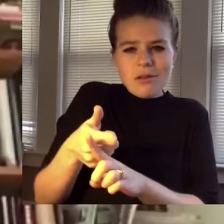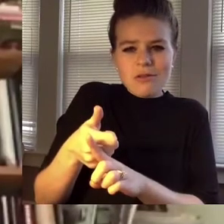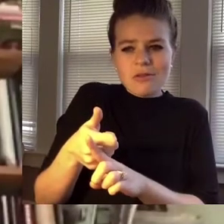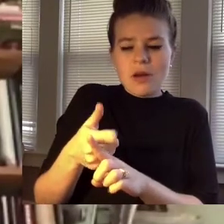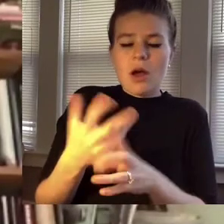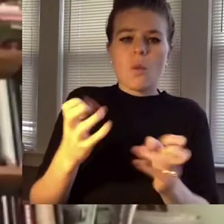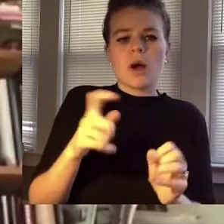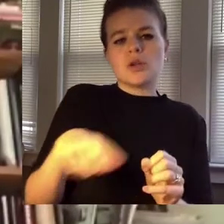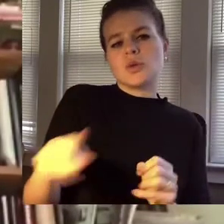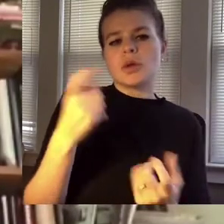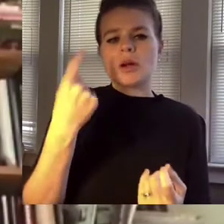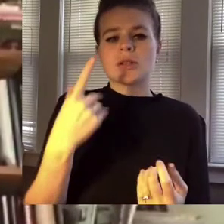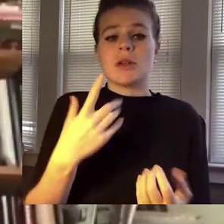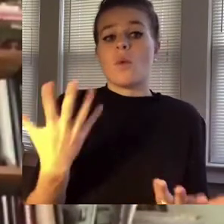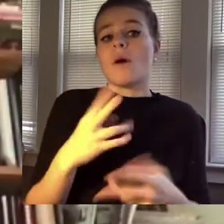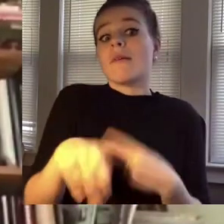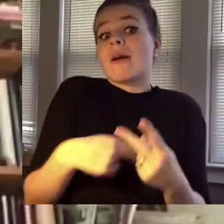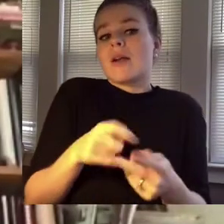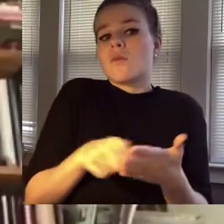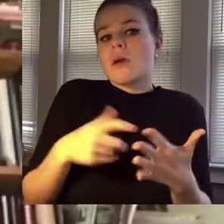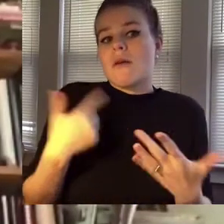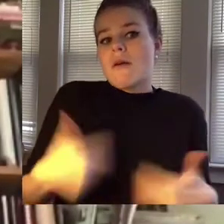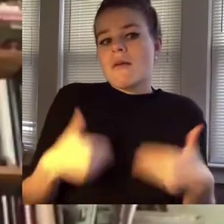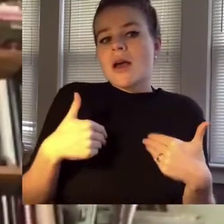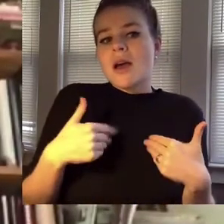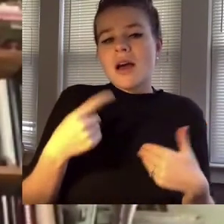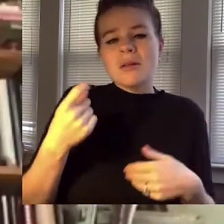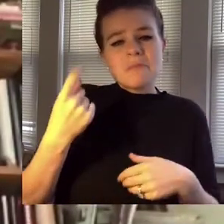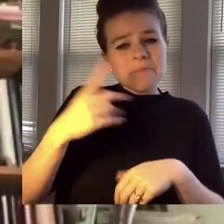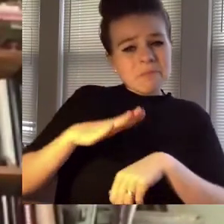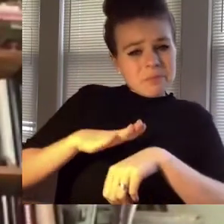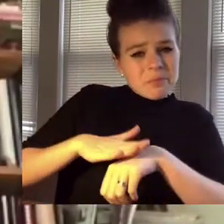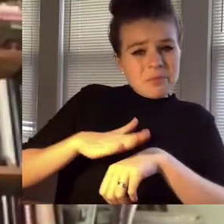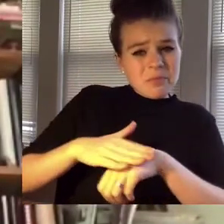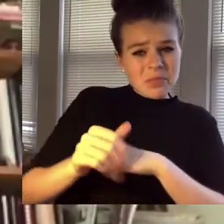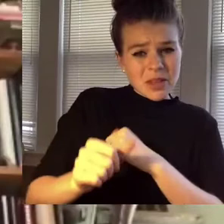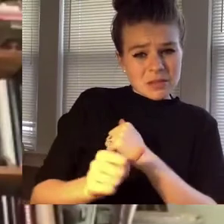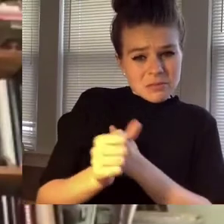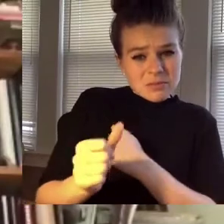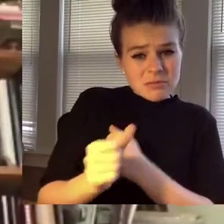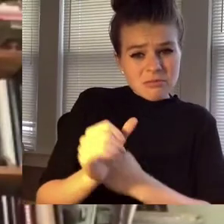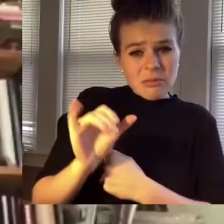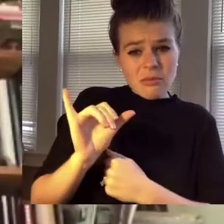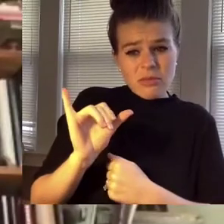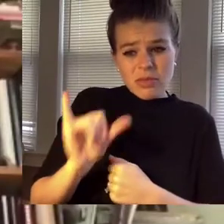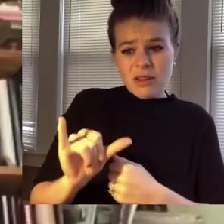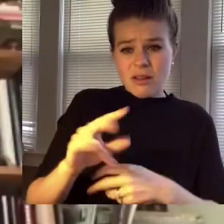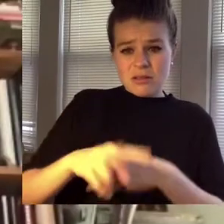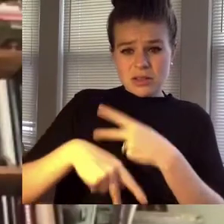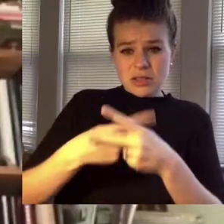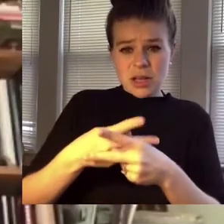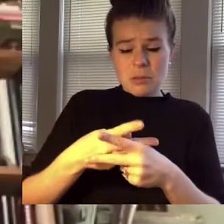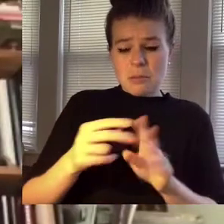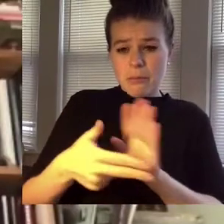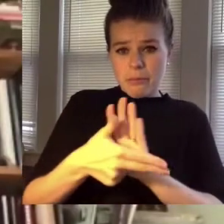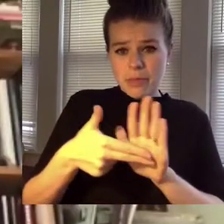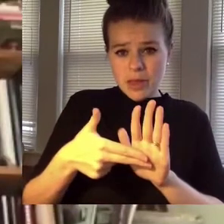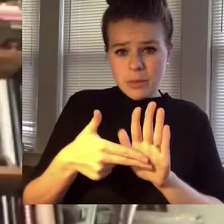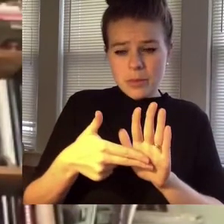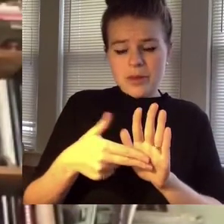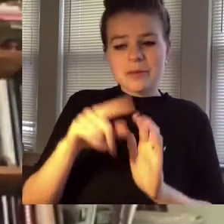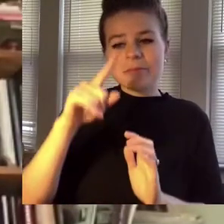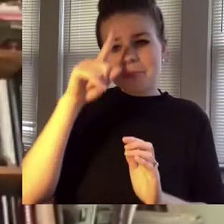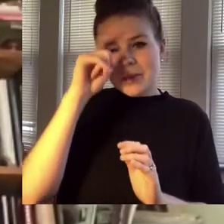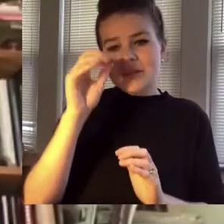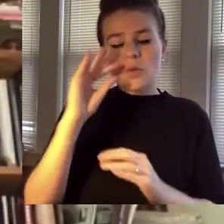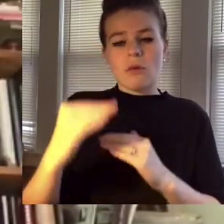that I am. But there's a danger of this kind of labeling. because of the way that it affects the poet,